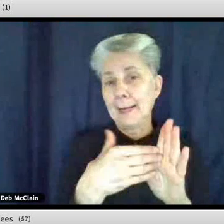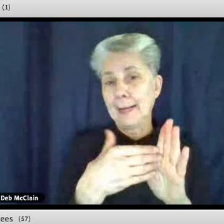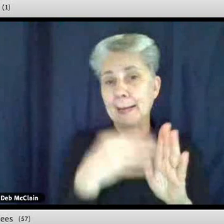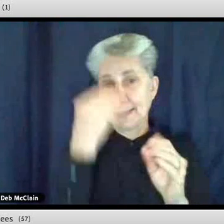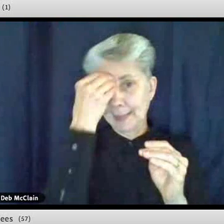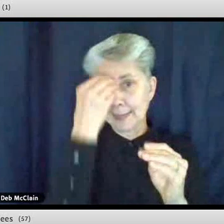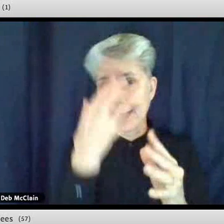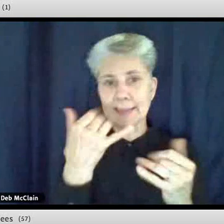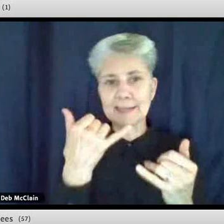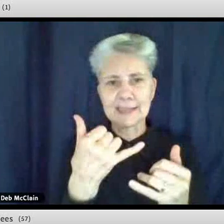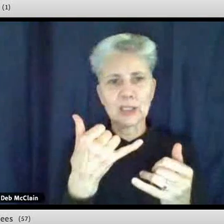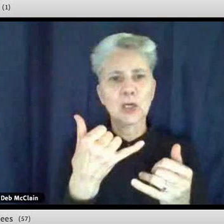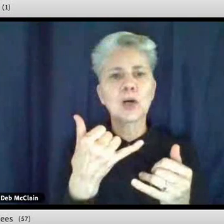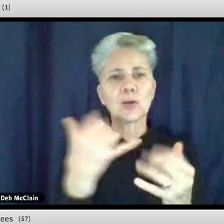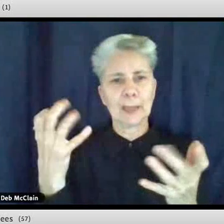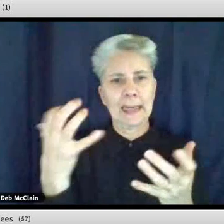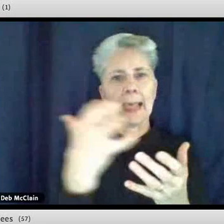in.